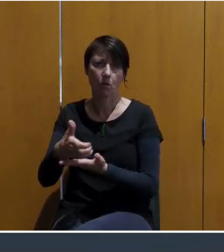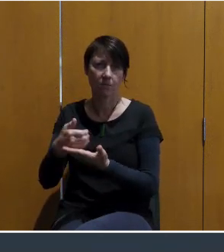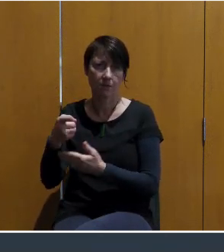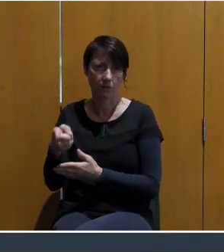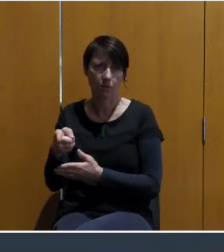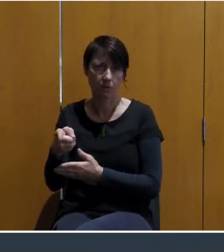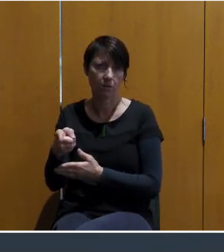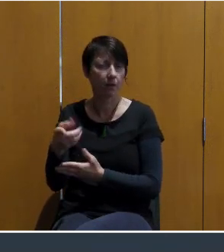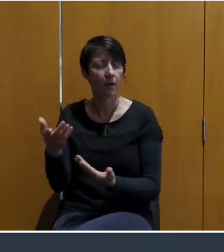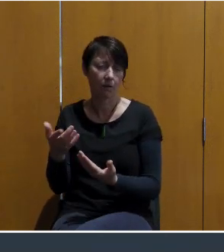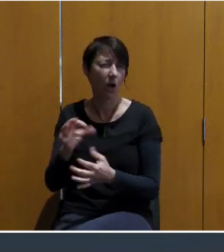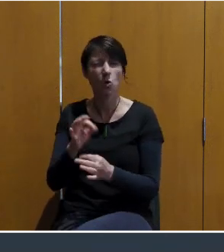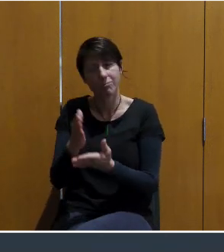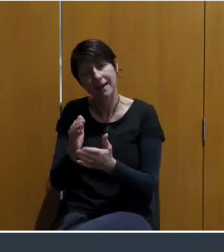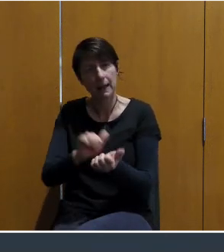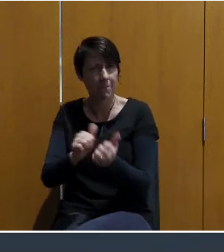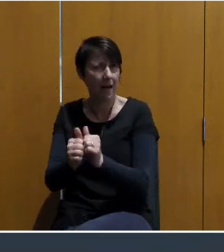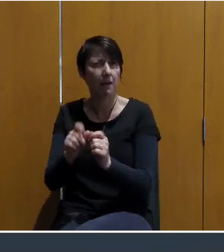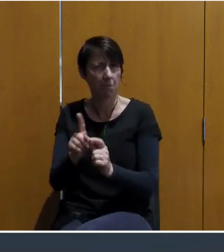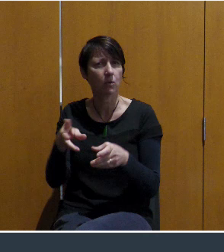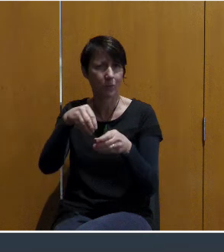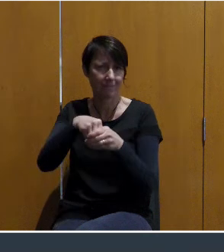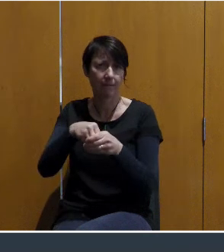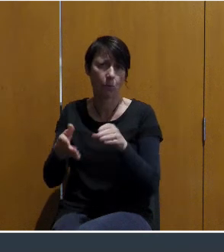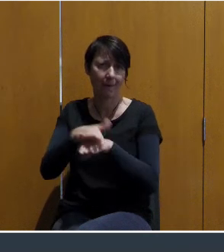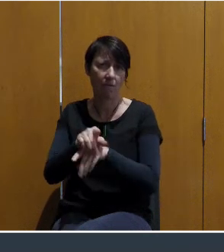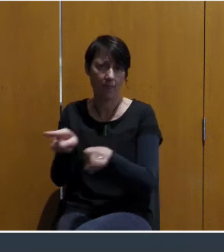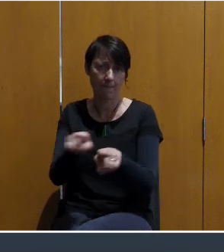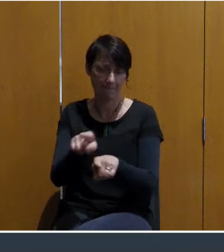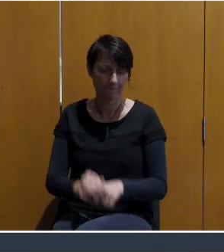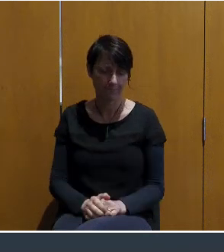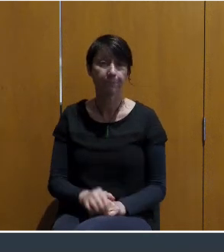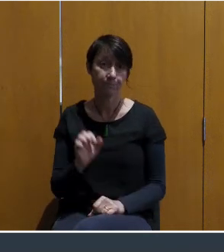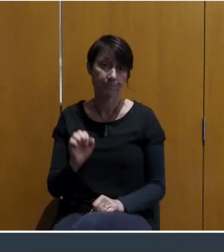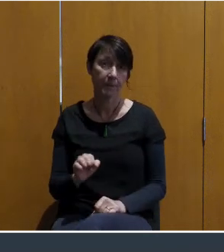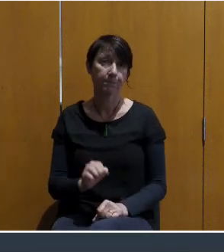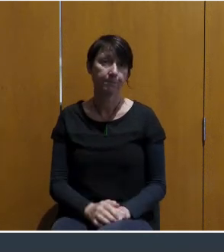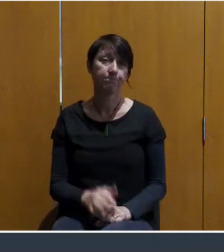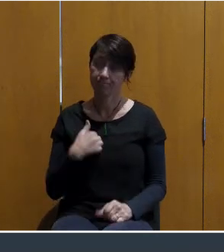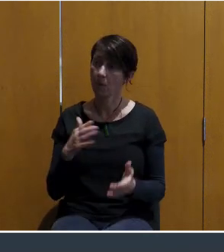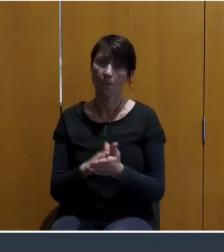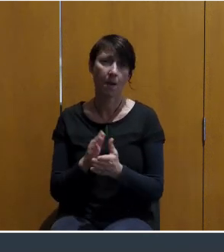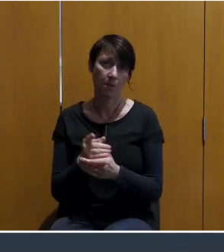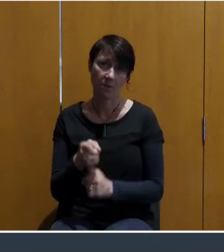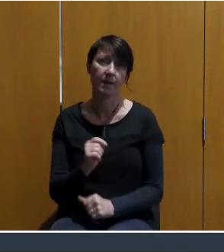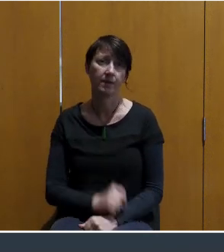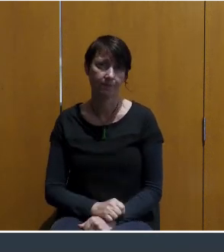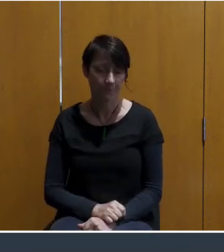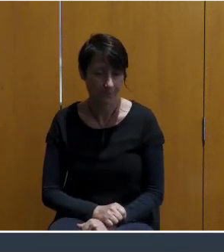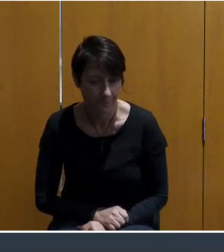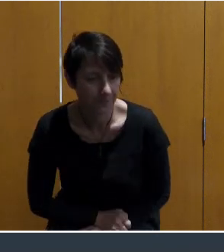broad. It's fine. I just wanted to test the comfort level with our people here on the table, so I'm happy with that. Thank you. Thank